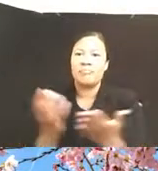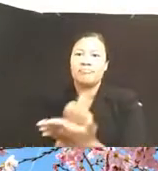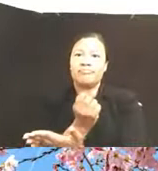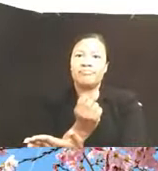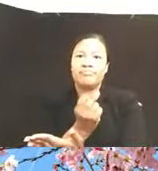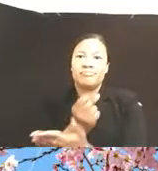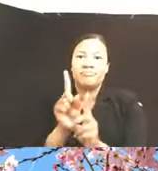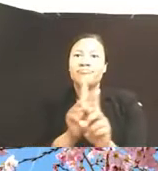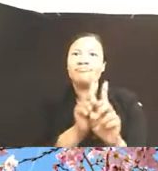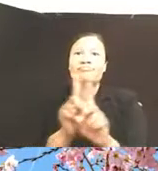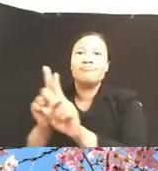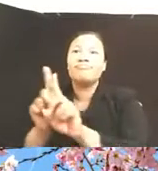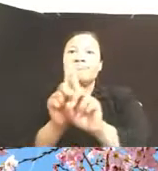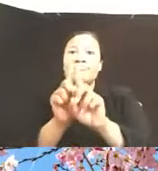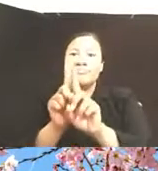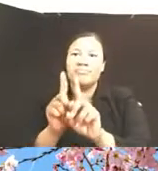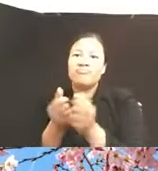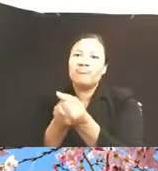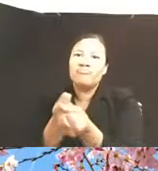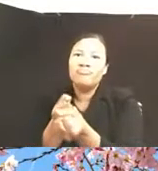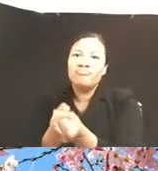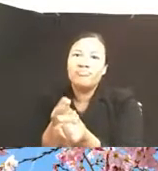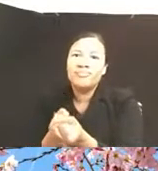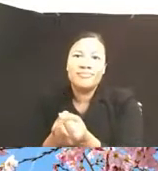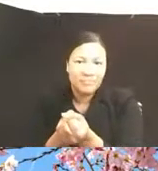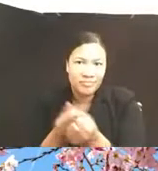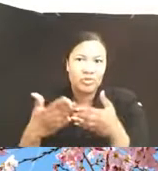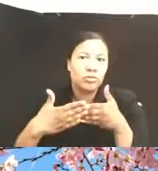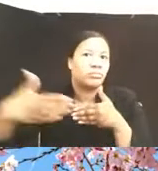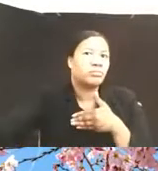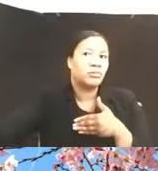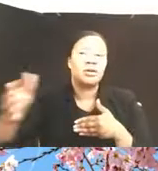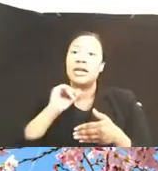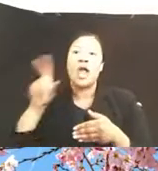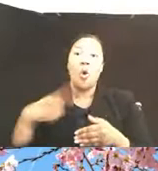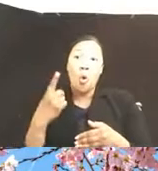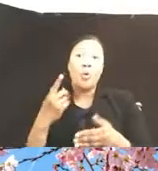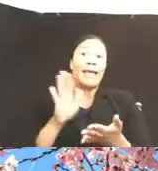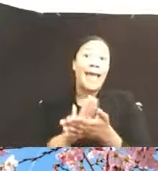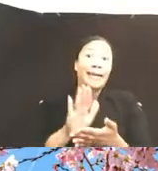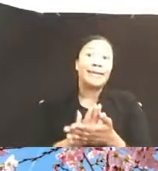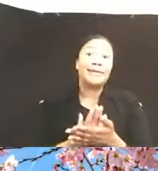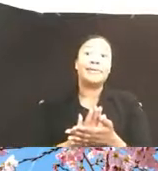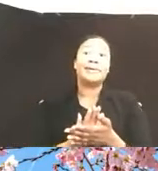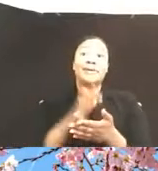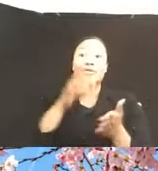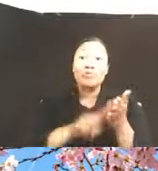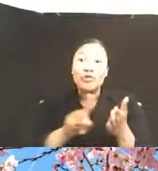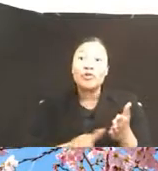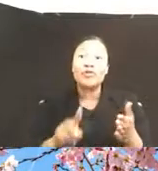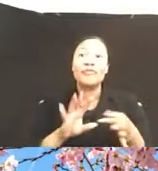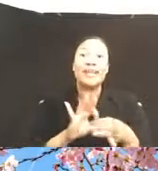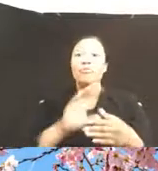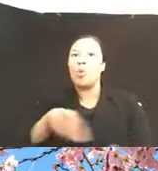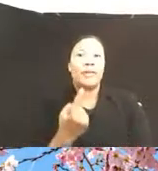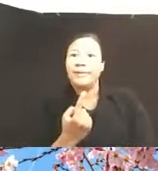there every step of the way. It is not just an academic, intellectual relationship. It can be, when you allow,